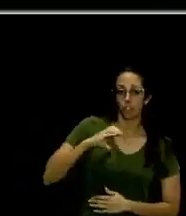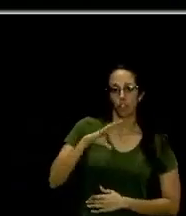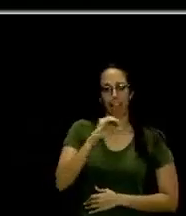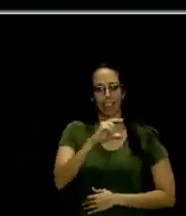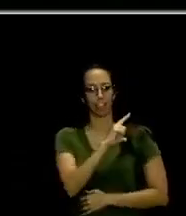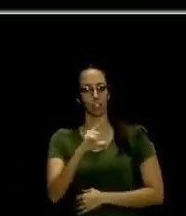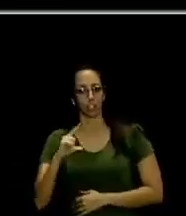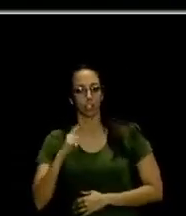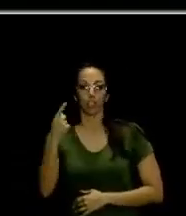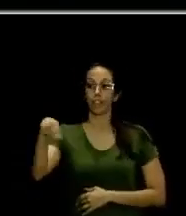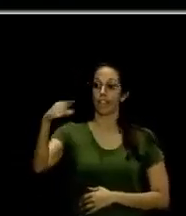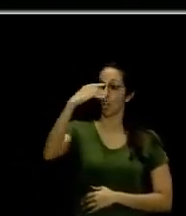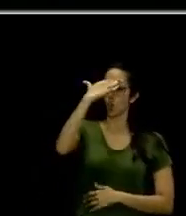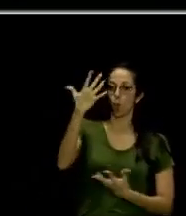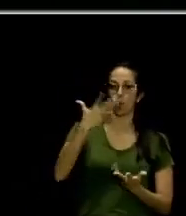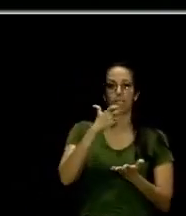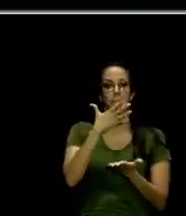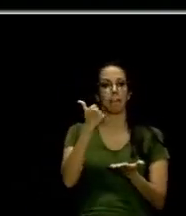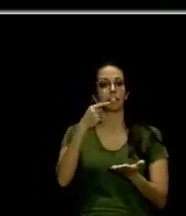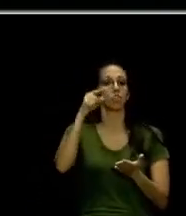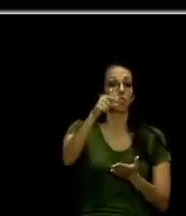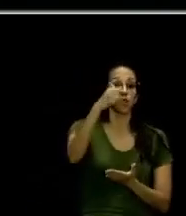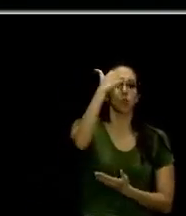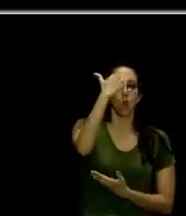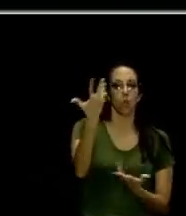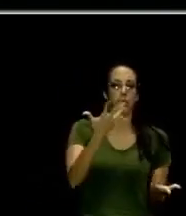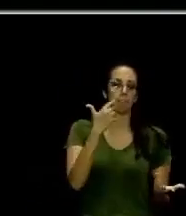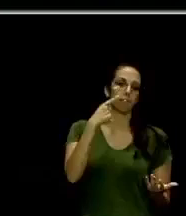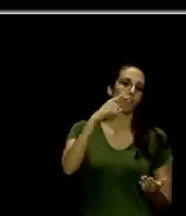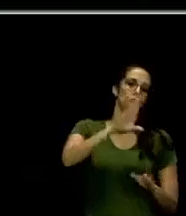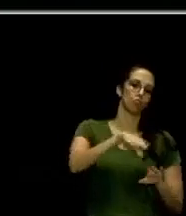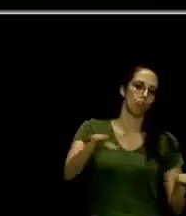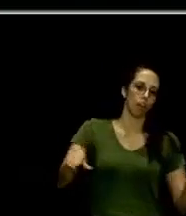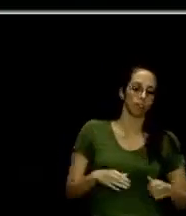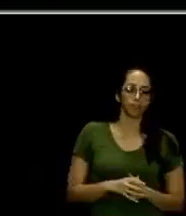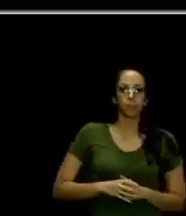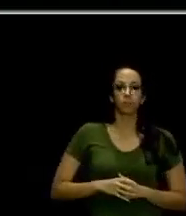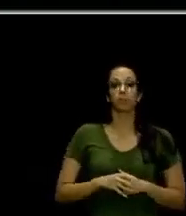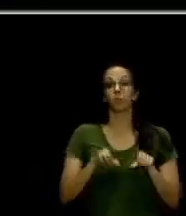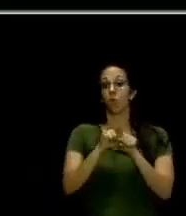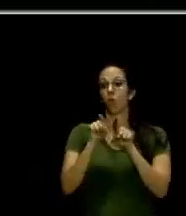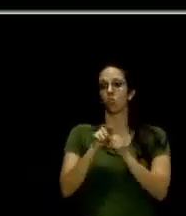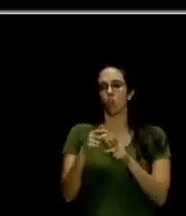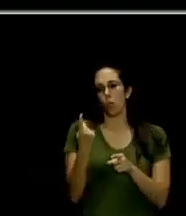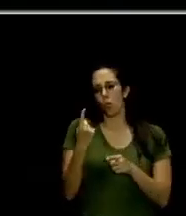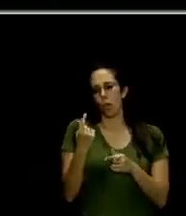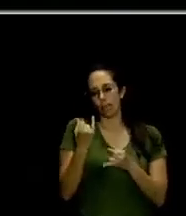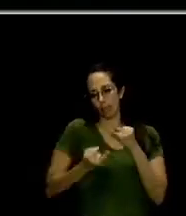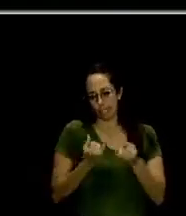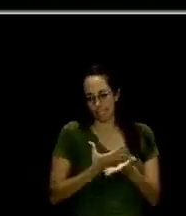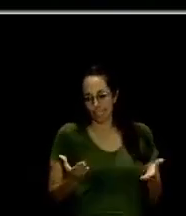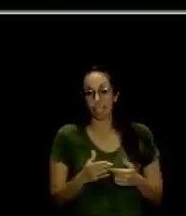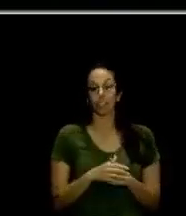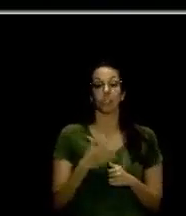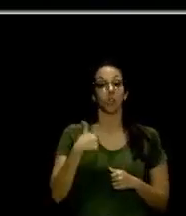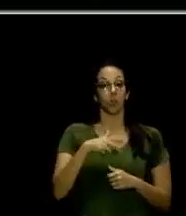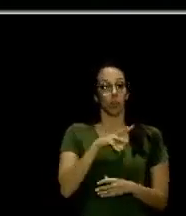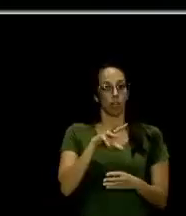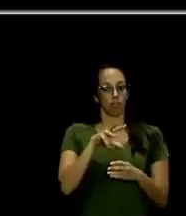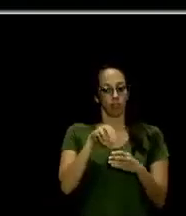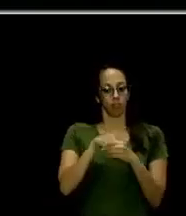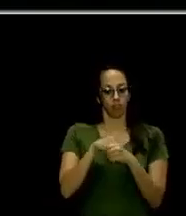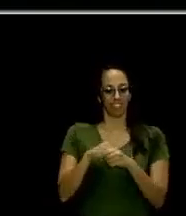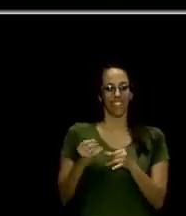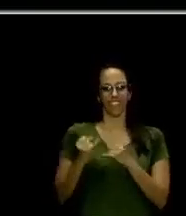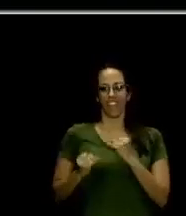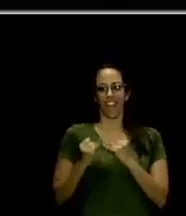know that you know what is best for your children. The other thing I'll end with is that we are in the final stages right